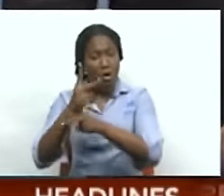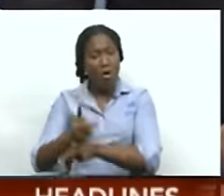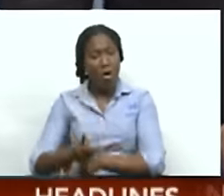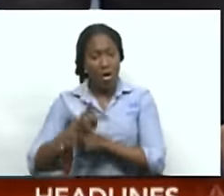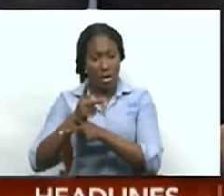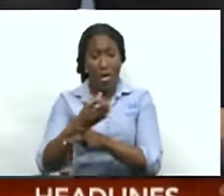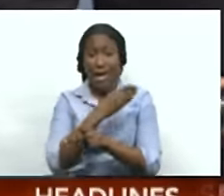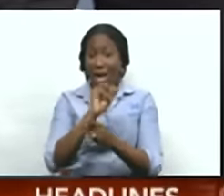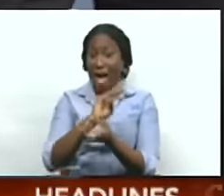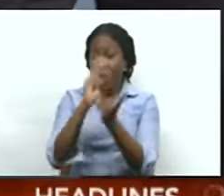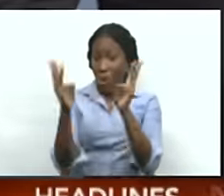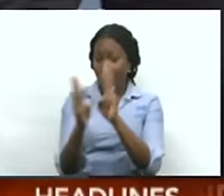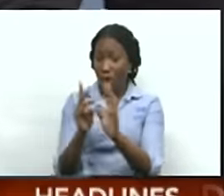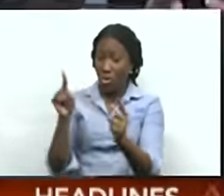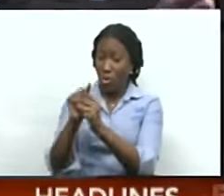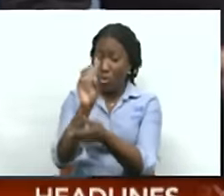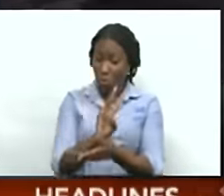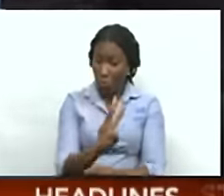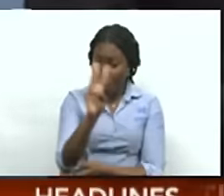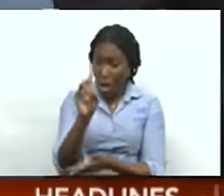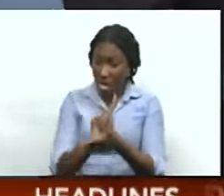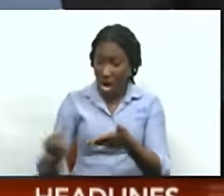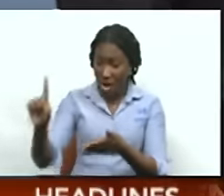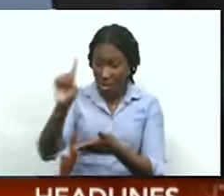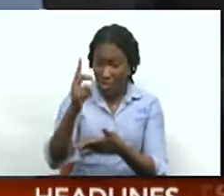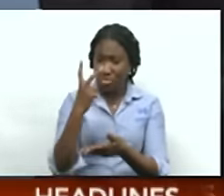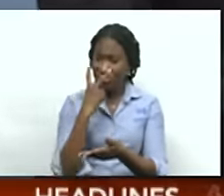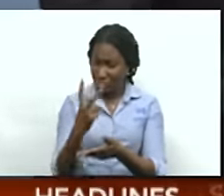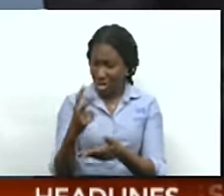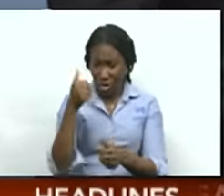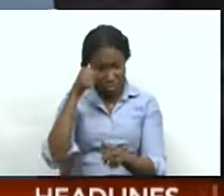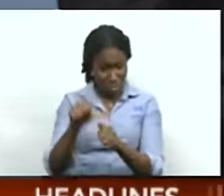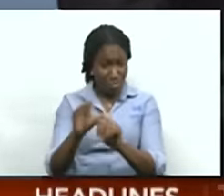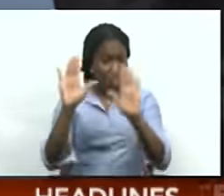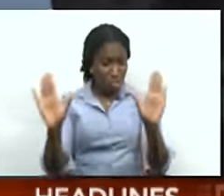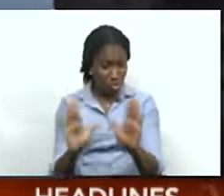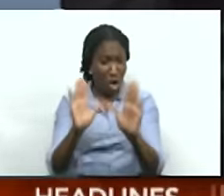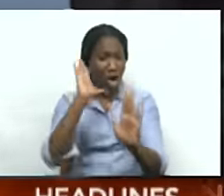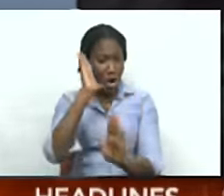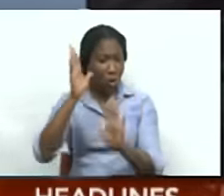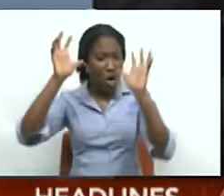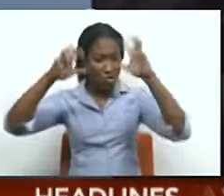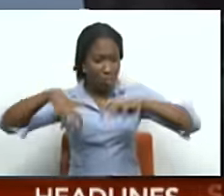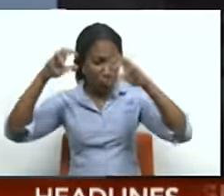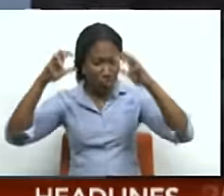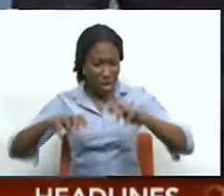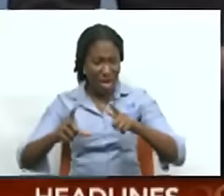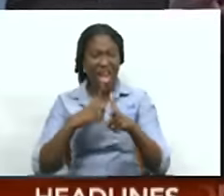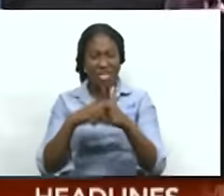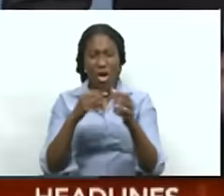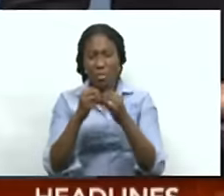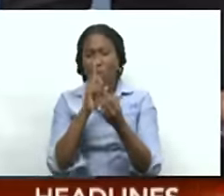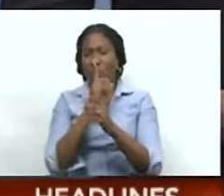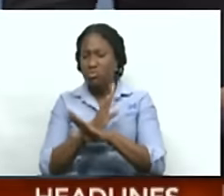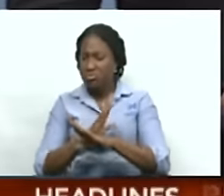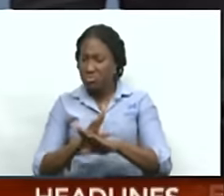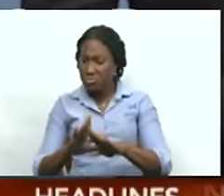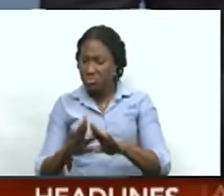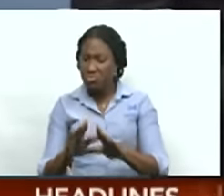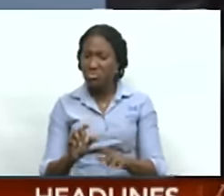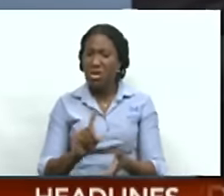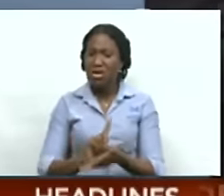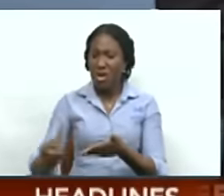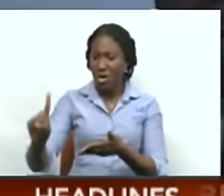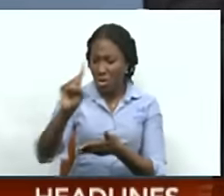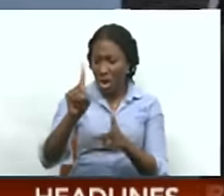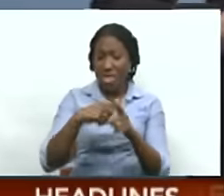already talked at length about the rain on Sunday, things will gradually settle as we head into the first half of next week. By Wednesday, some dry